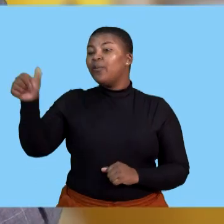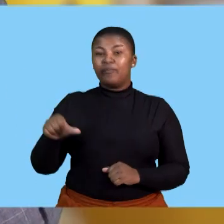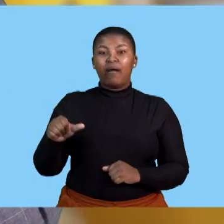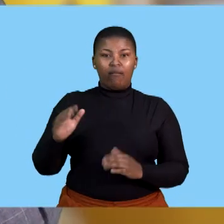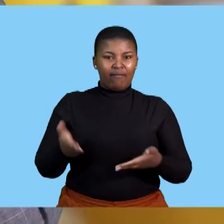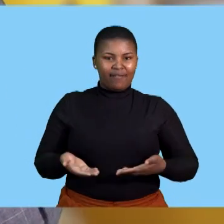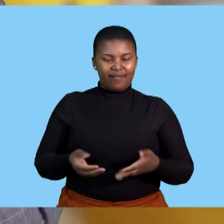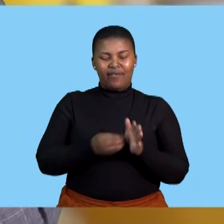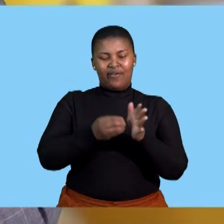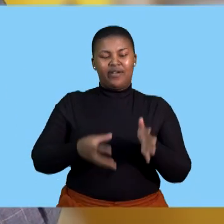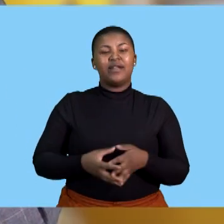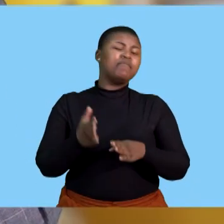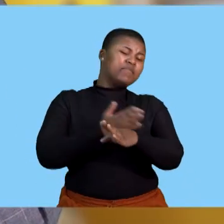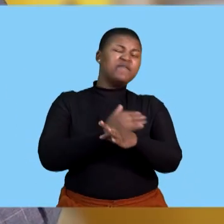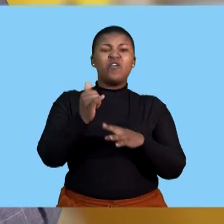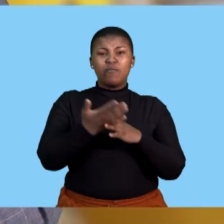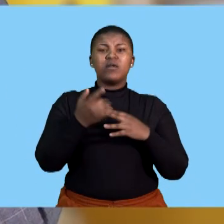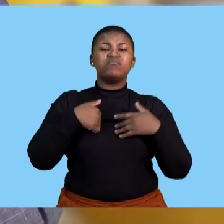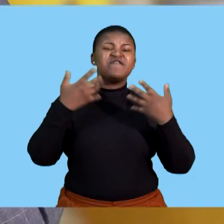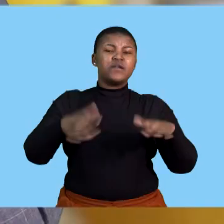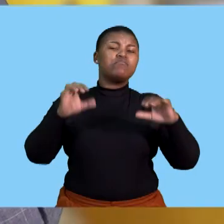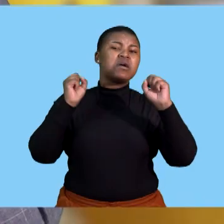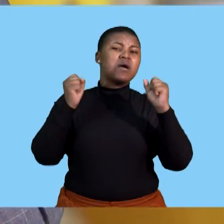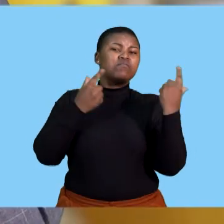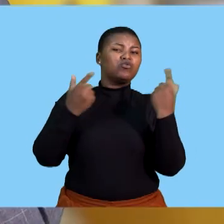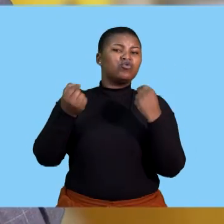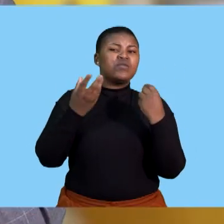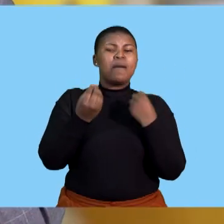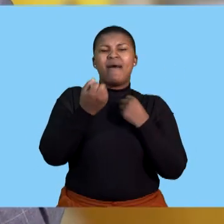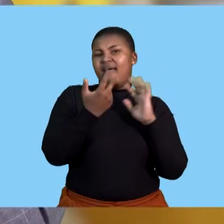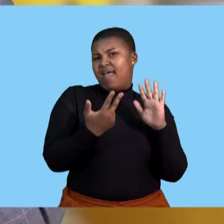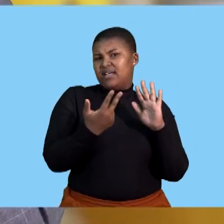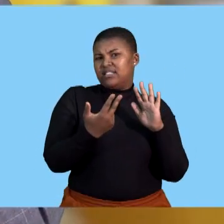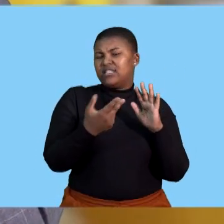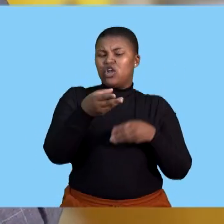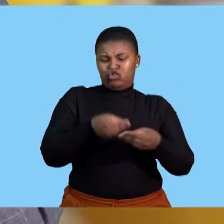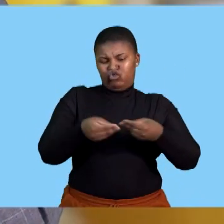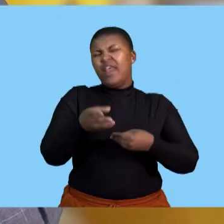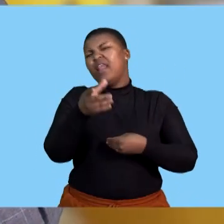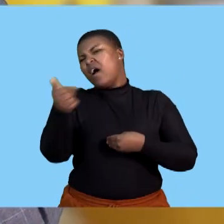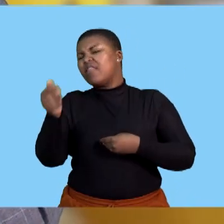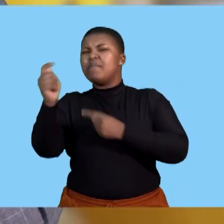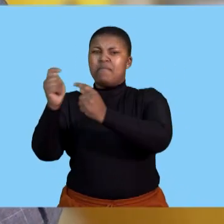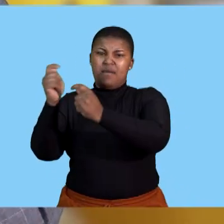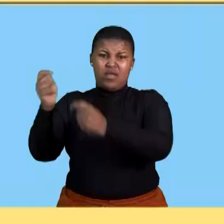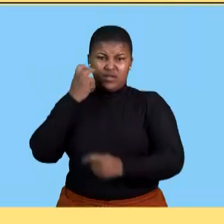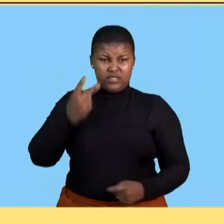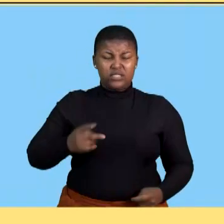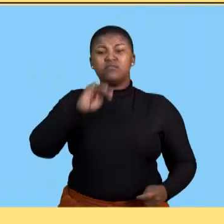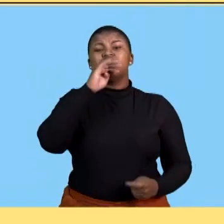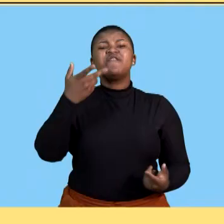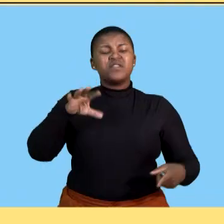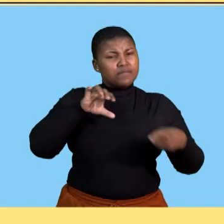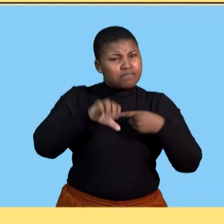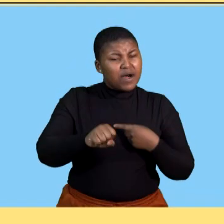Welcome back, dear learners. Before the ad break, we did note number 8, that is trade and other payables. And we found